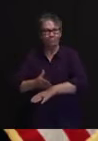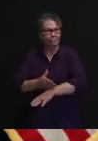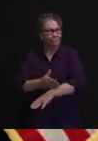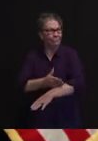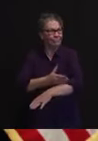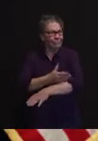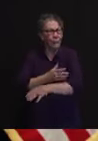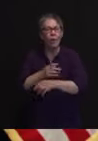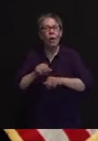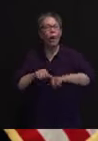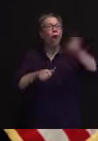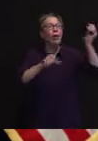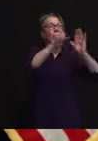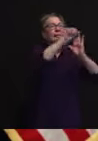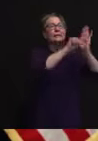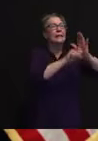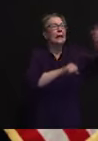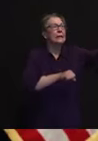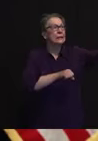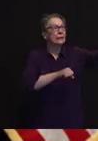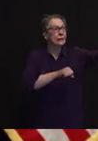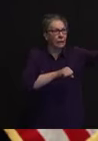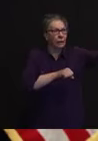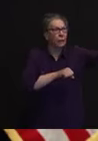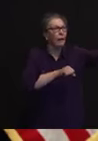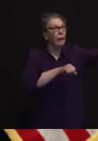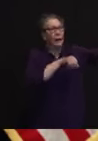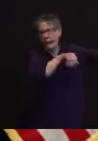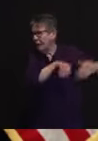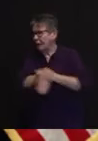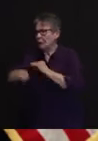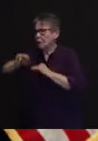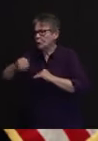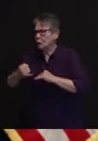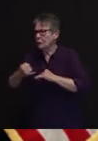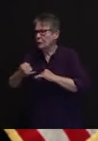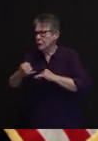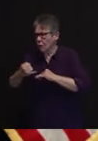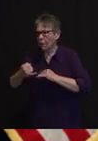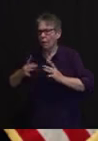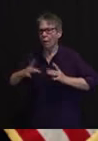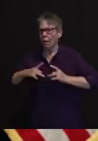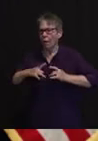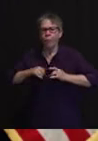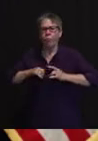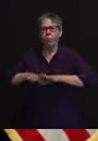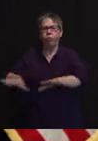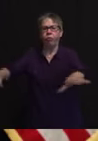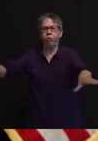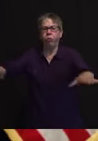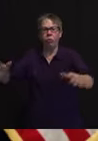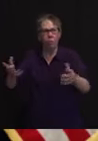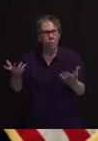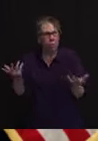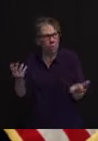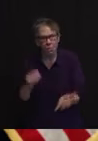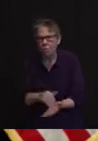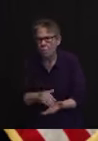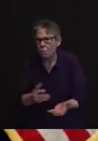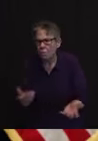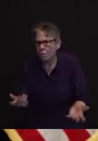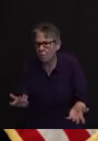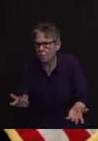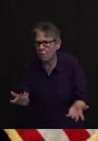infrastructure is in place. Our team spent a lot of time this weekend with the White